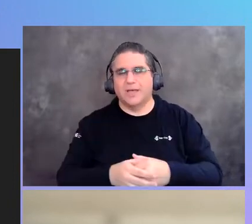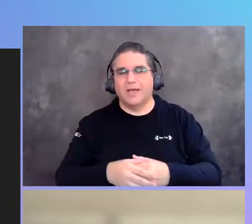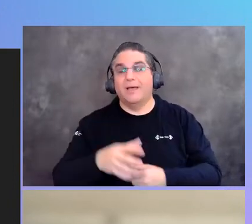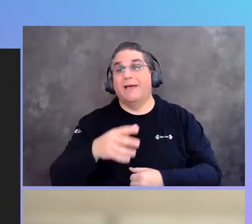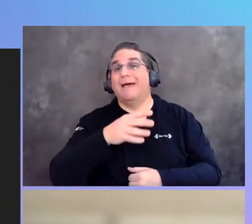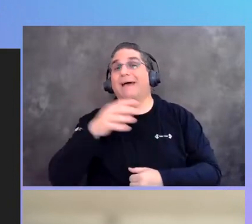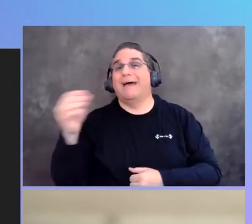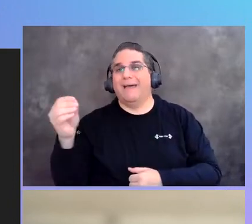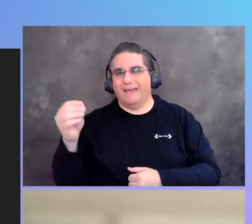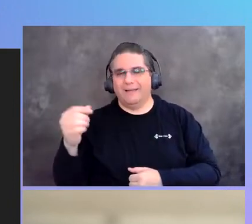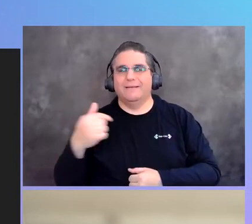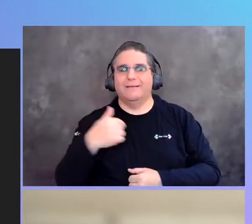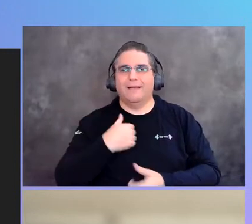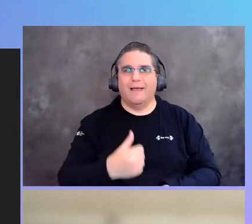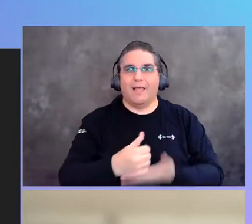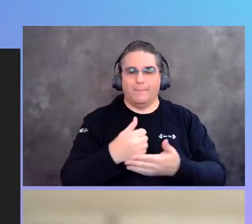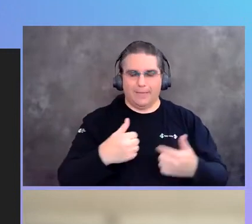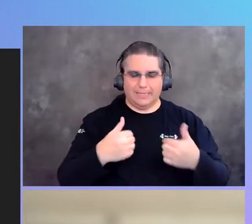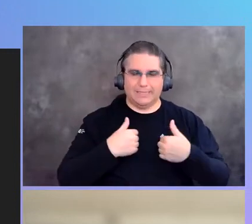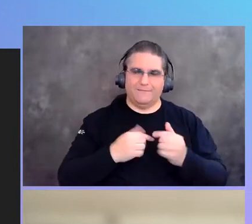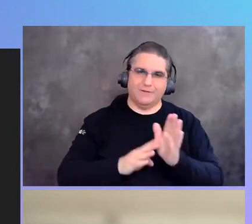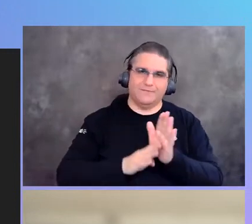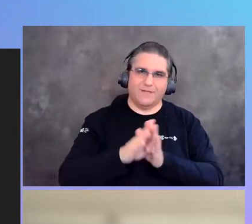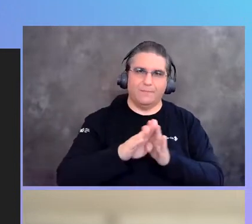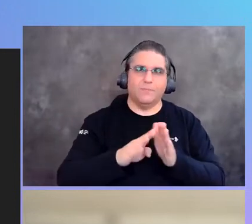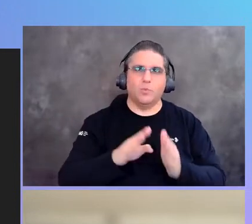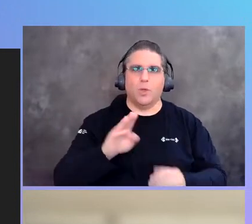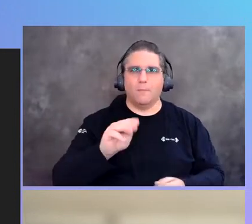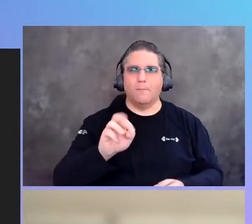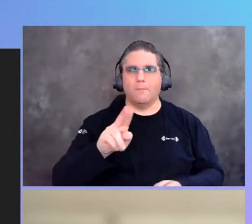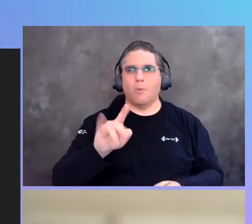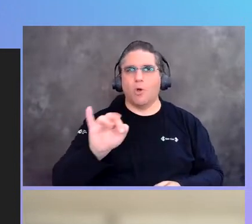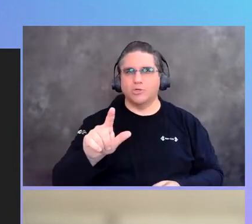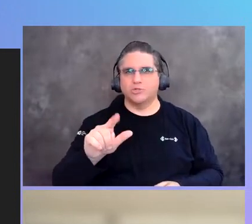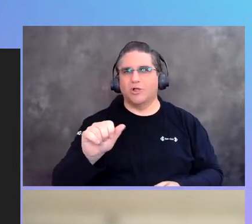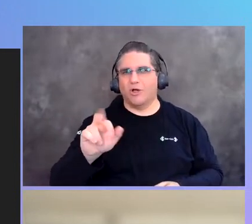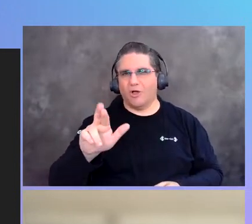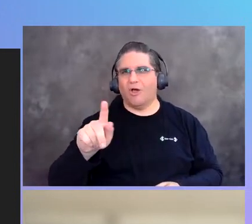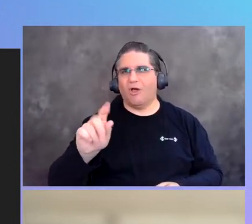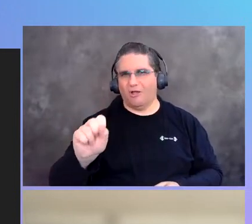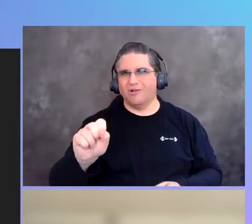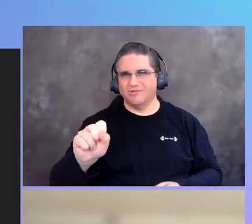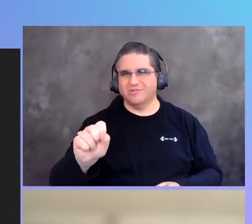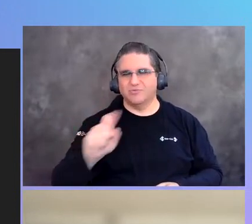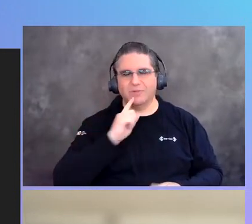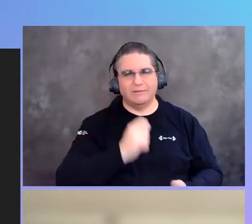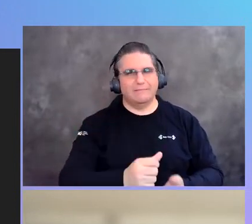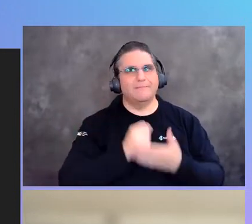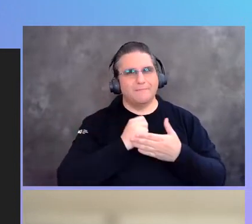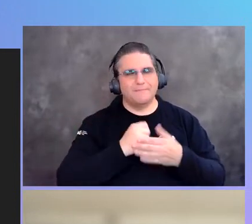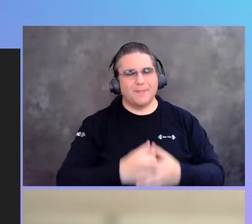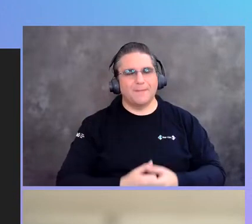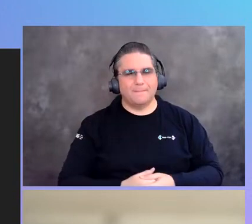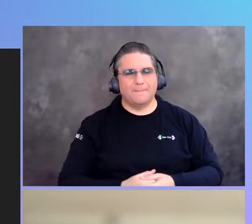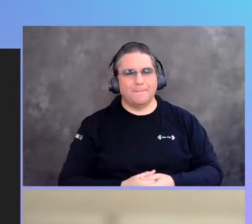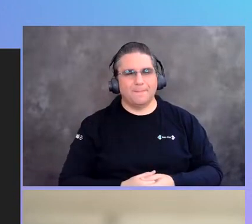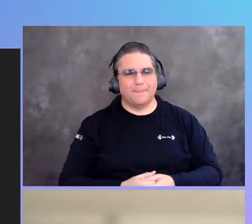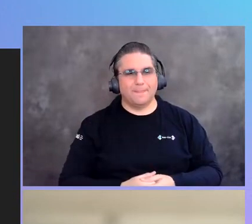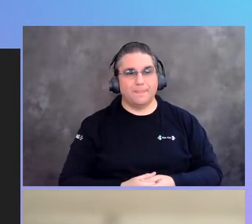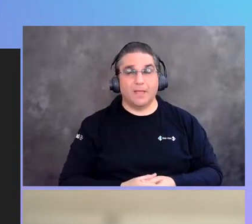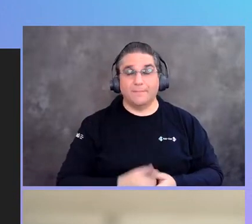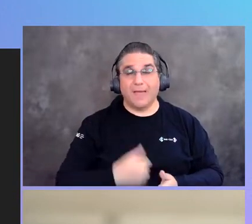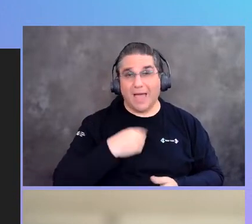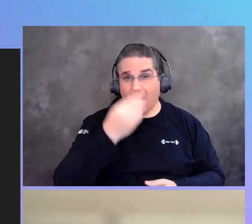I've helped develop myself and through martial arts. So that's been a really cornerstone for me. I said earlier on that I was a